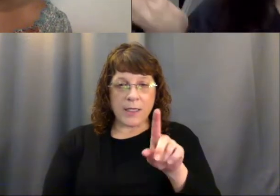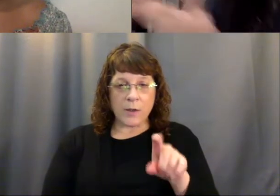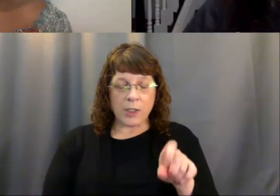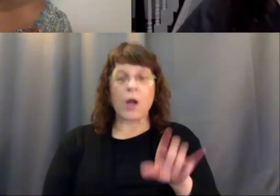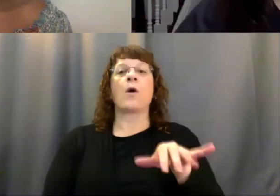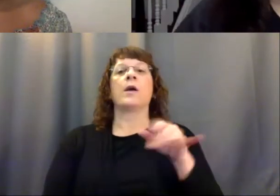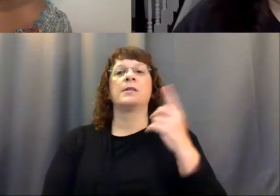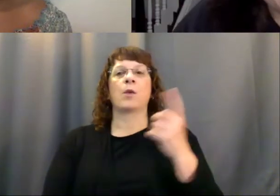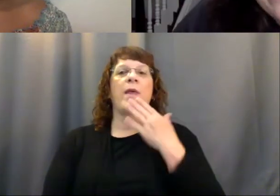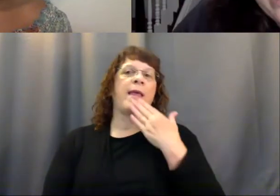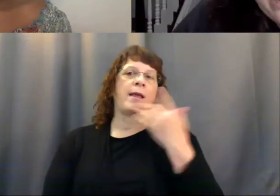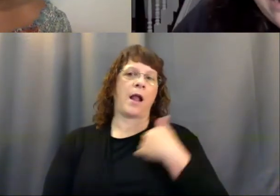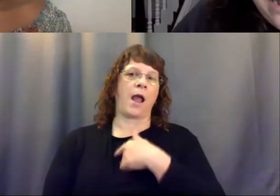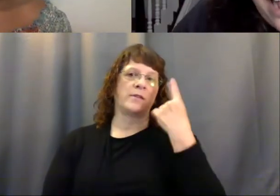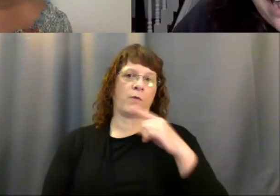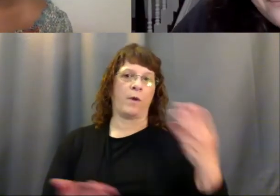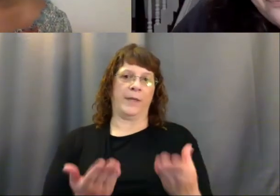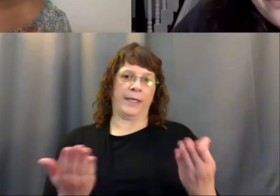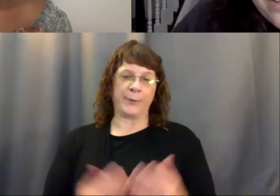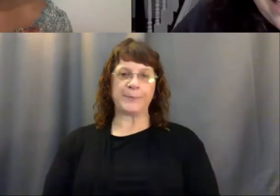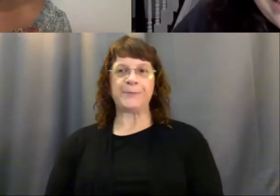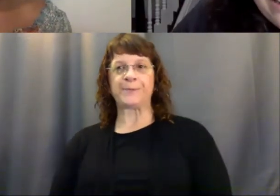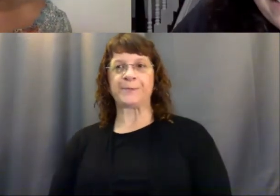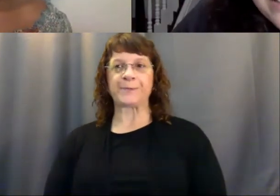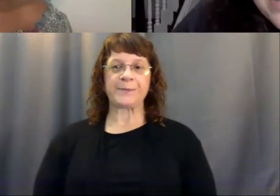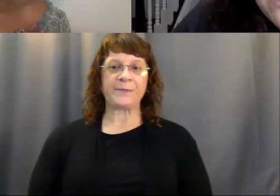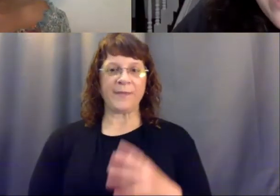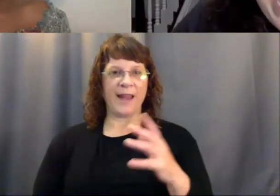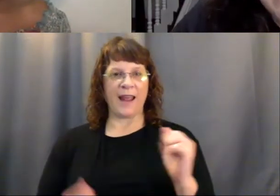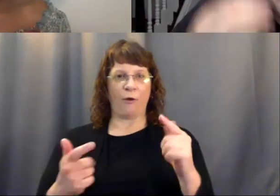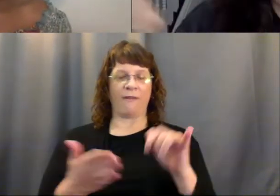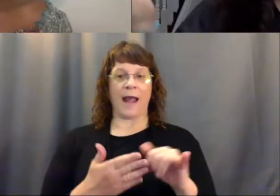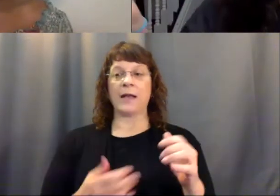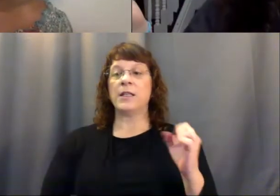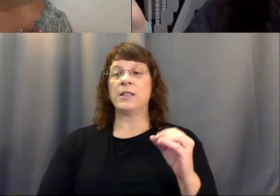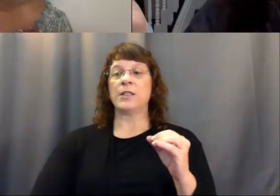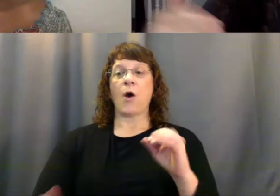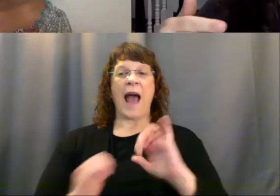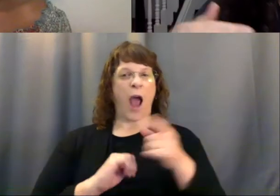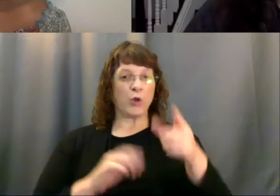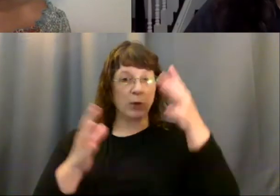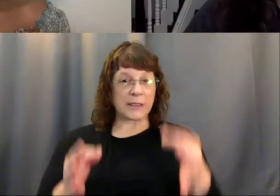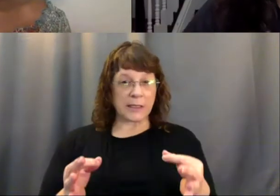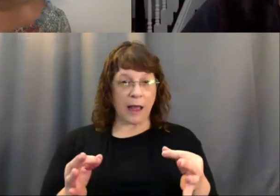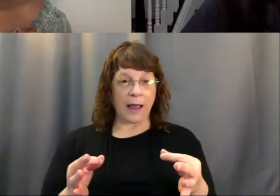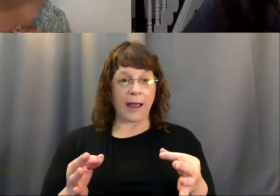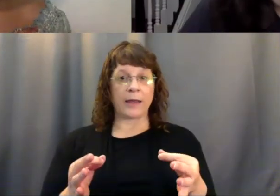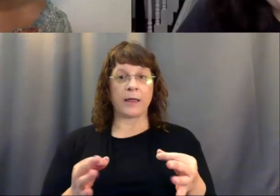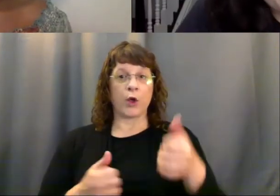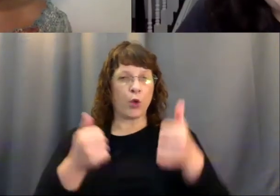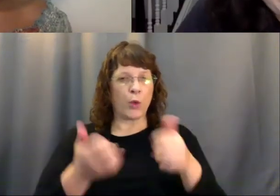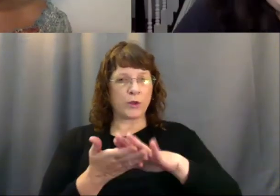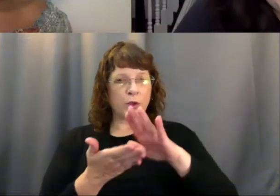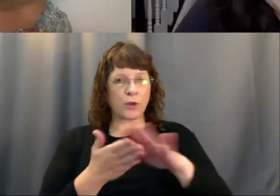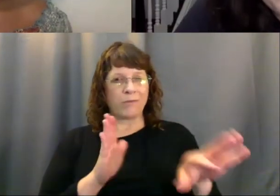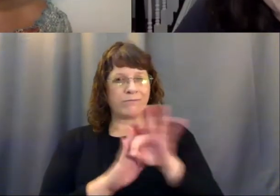Someone is just thanking us for being here and all that. So how did you decide what school to go to when you